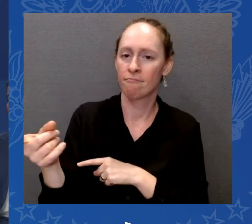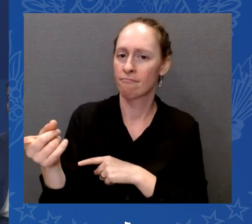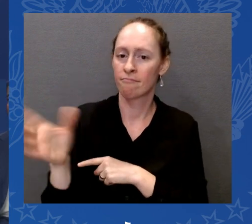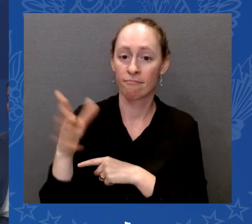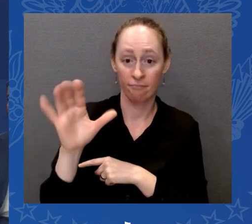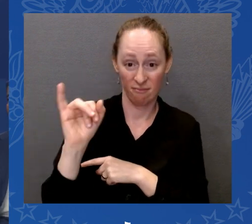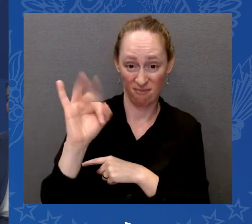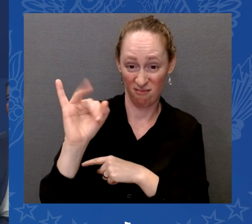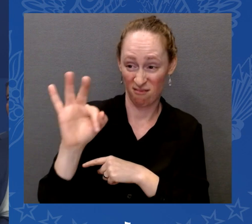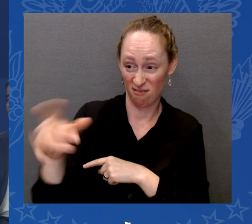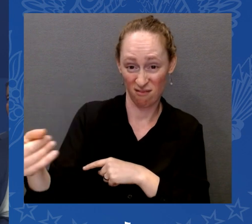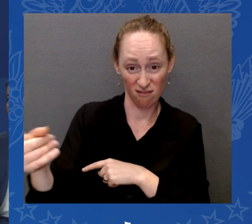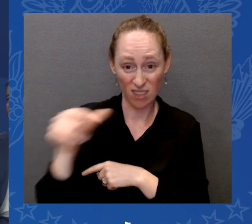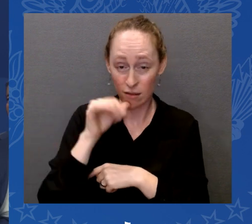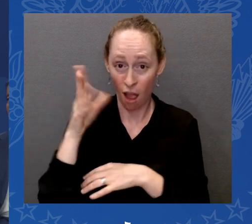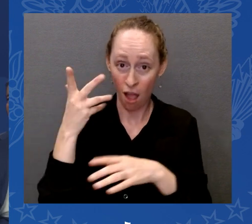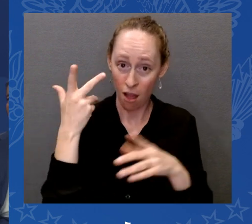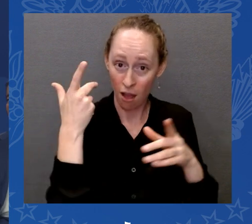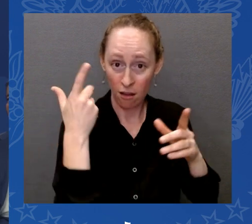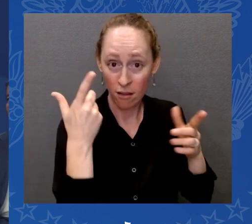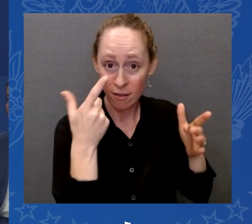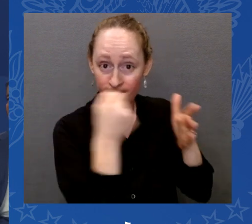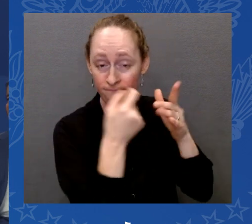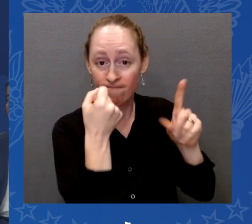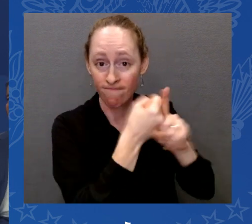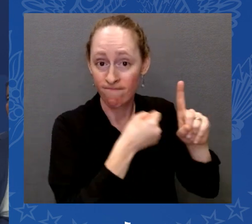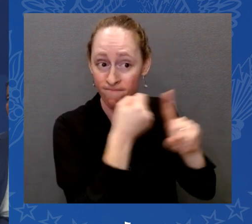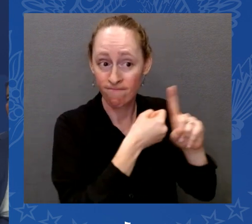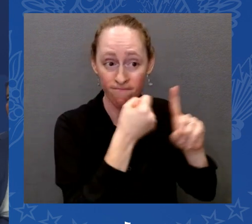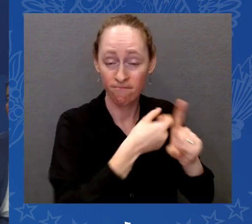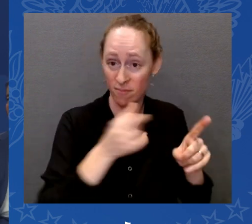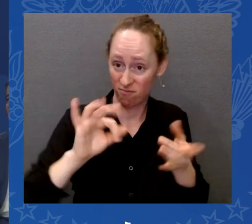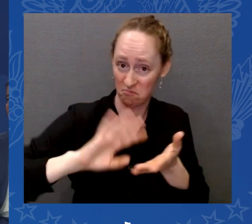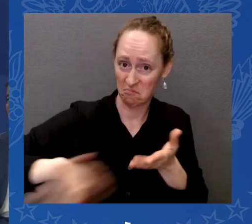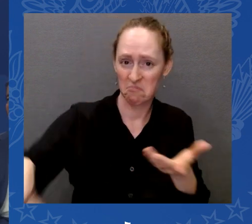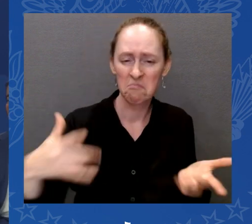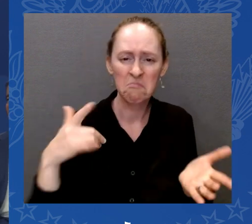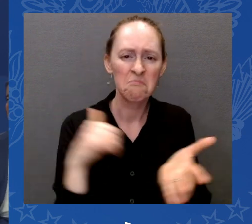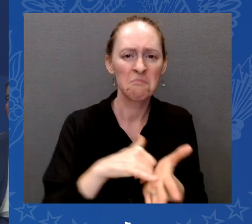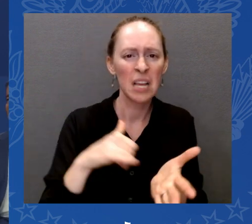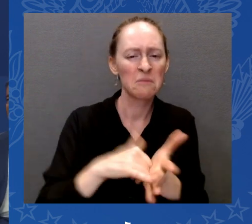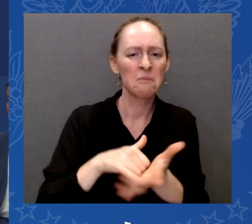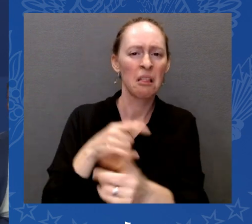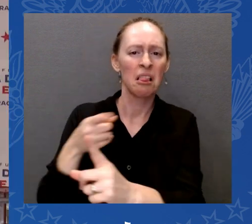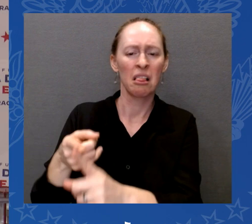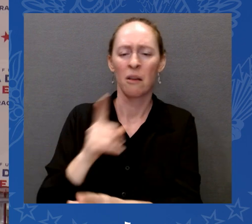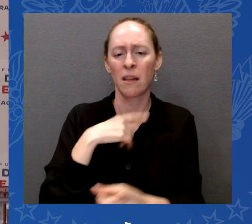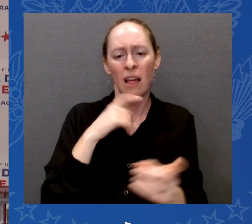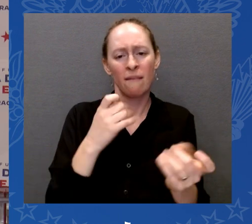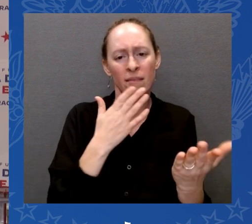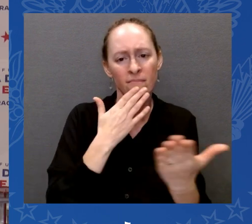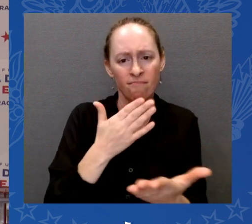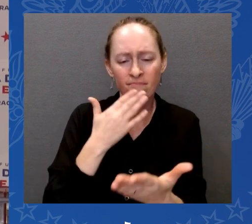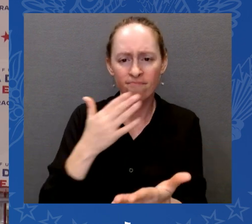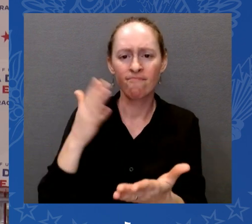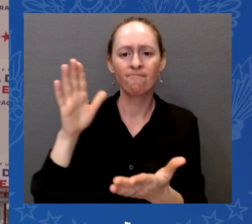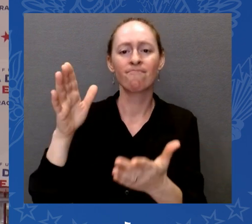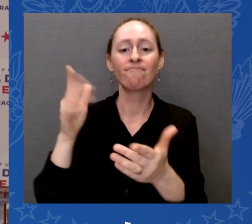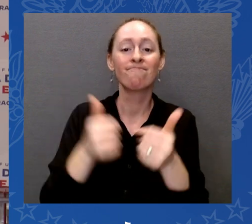today. I also want to thank your great county executive, Ryan McMahon. Where's Ryan?